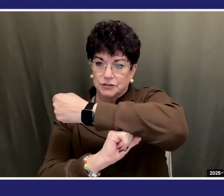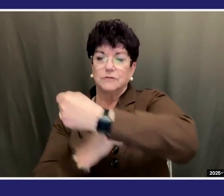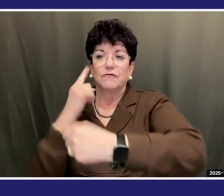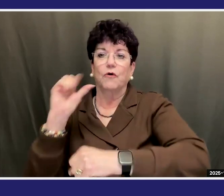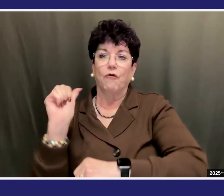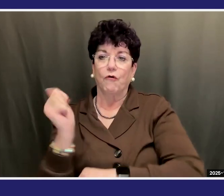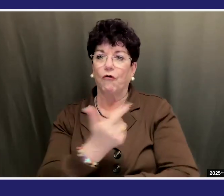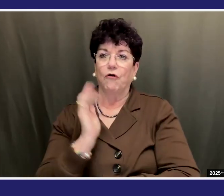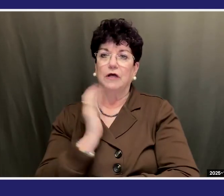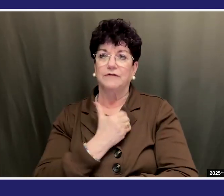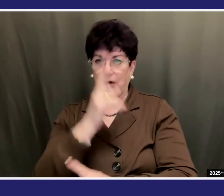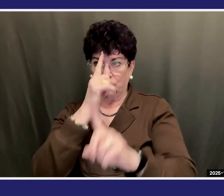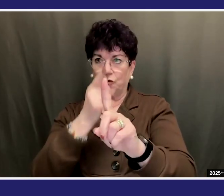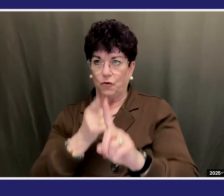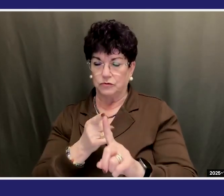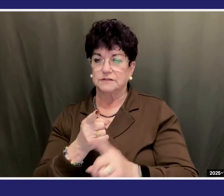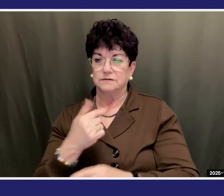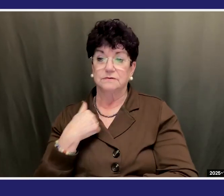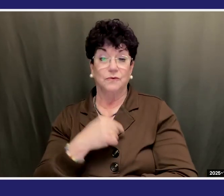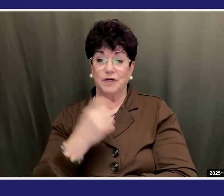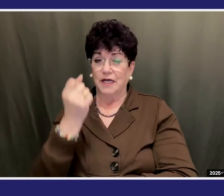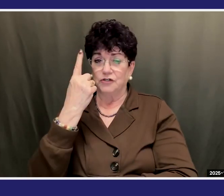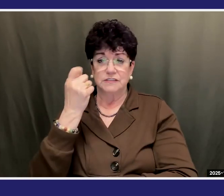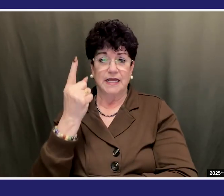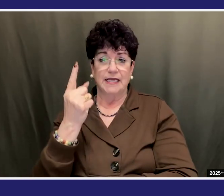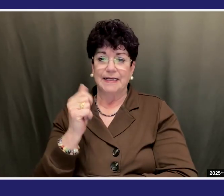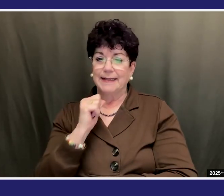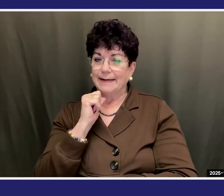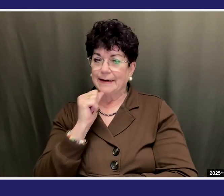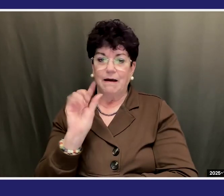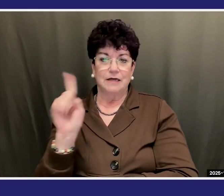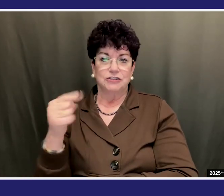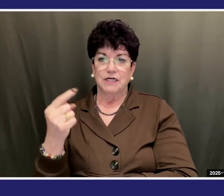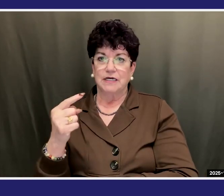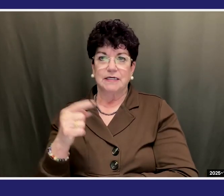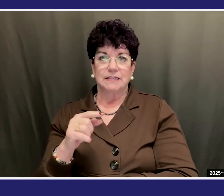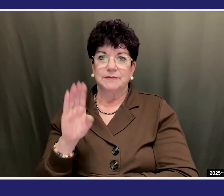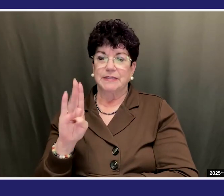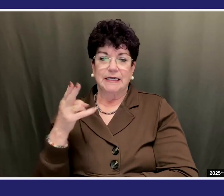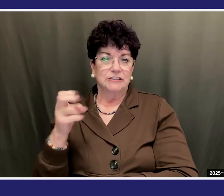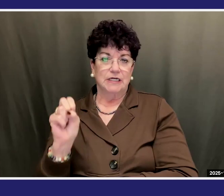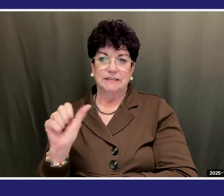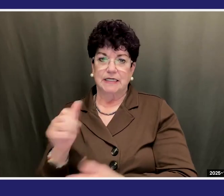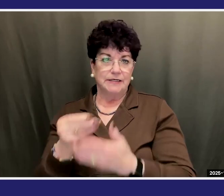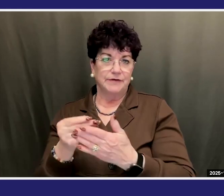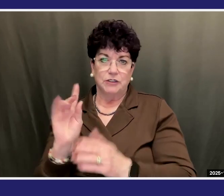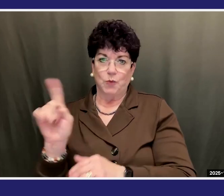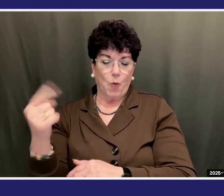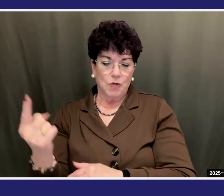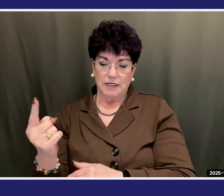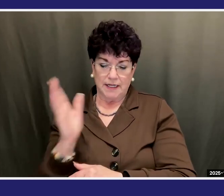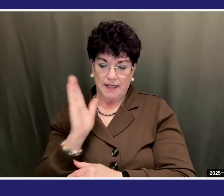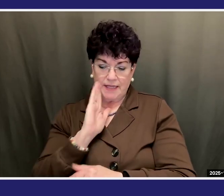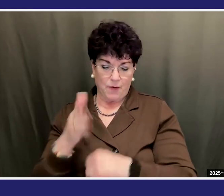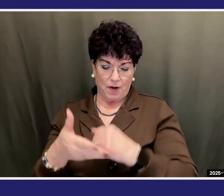goals. And we acknowledge that it's not going to be just BHSA funding alone that's going to